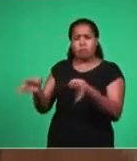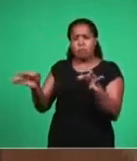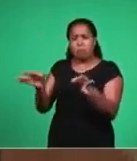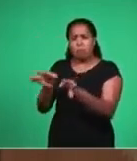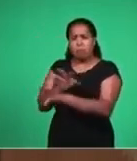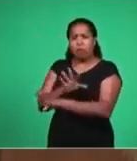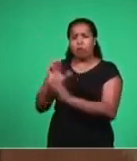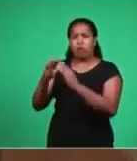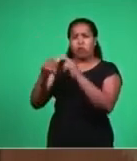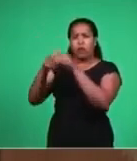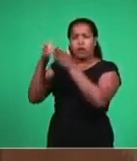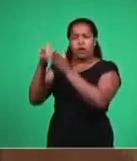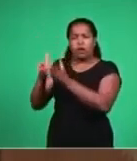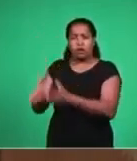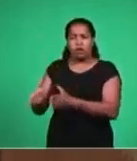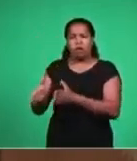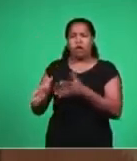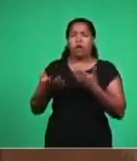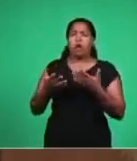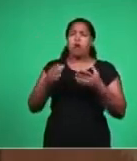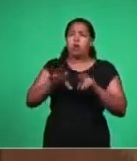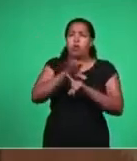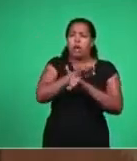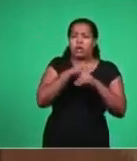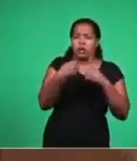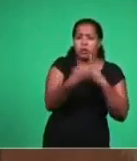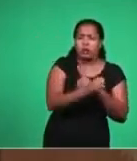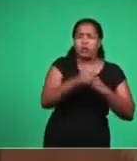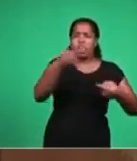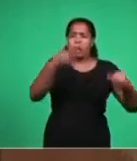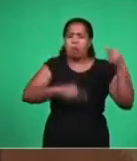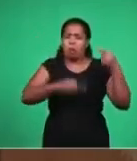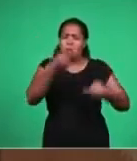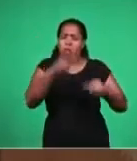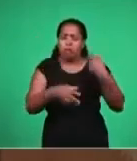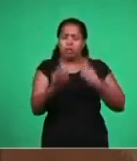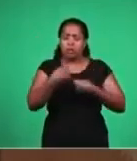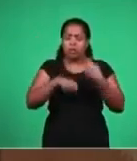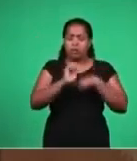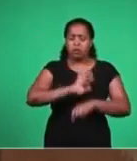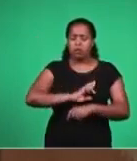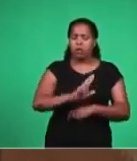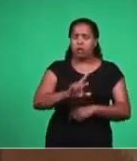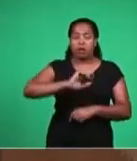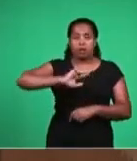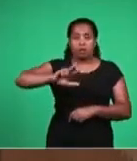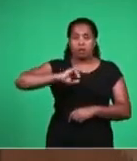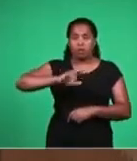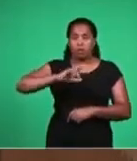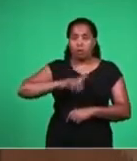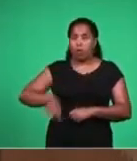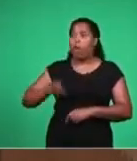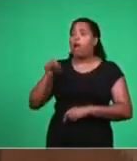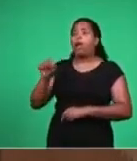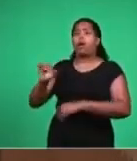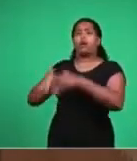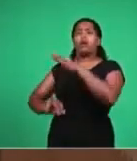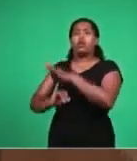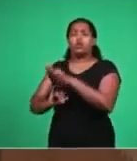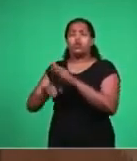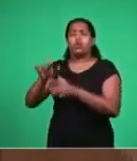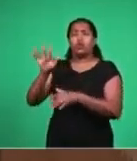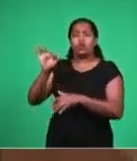Fair as the moon. It is defined as the church. It is not a political, it's not a religious, it is